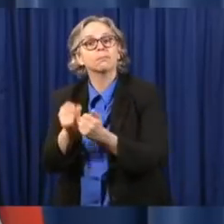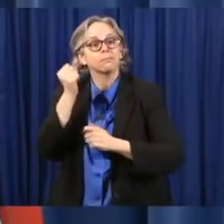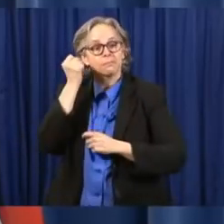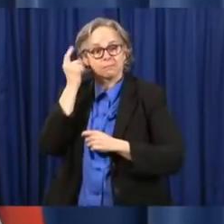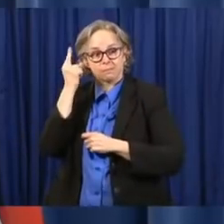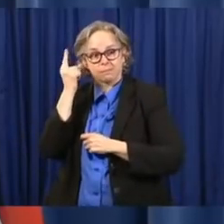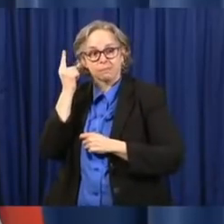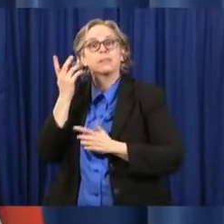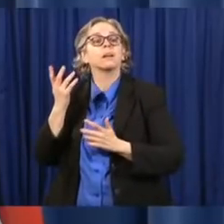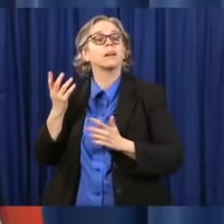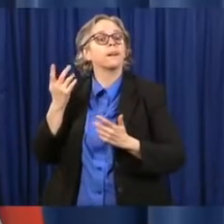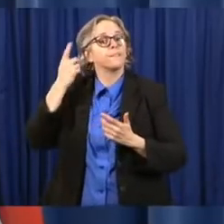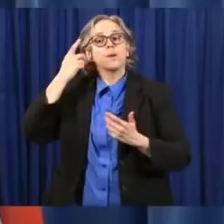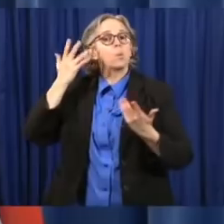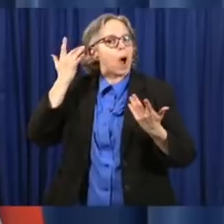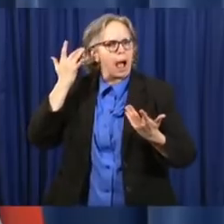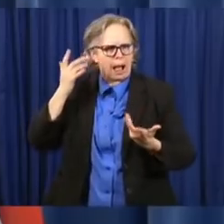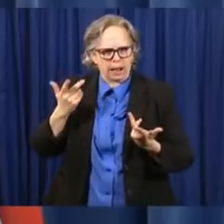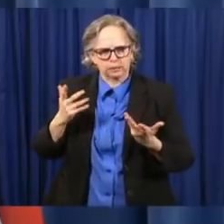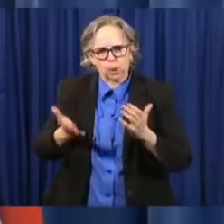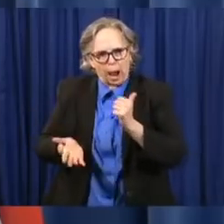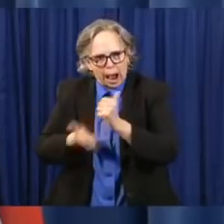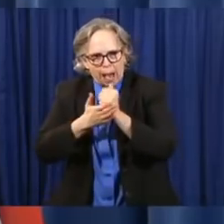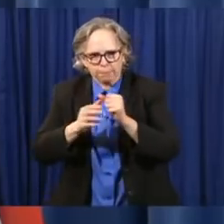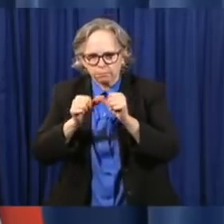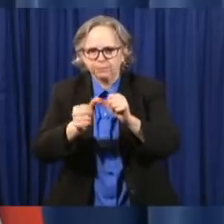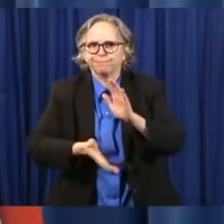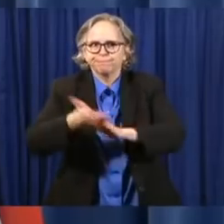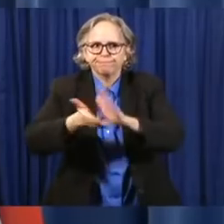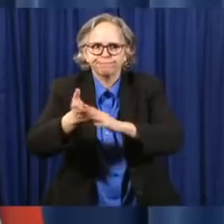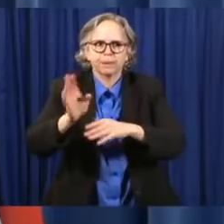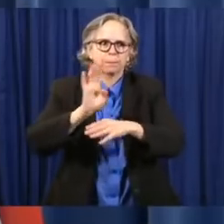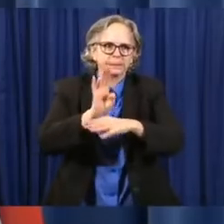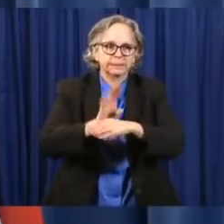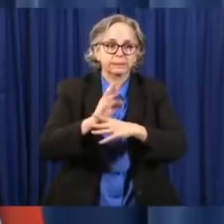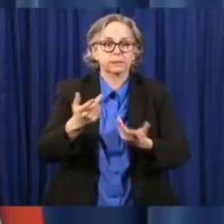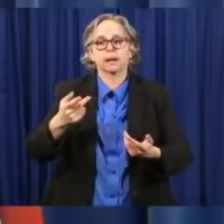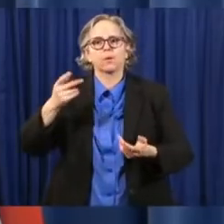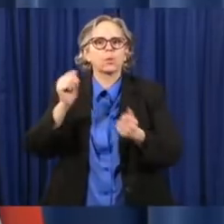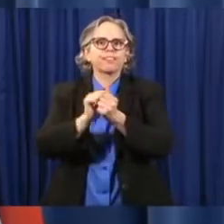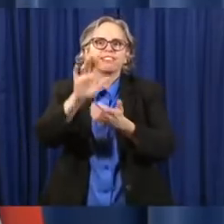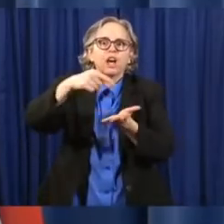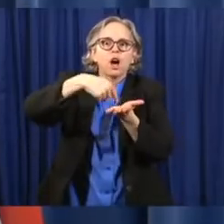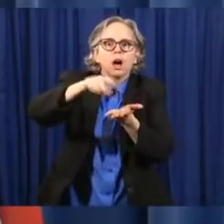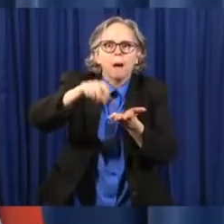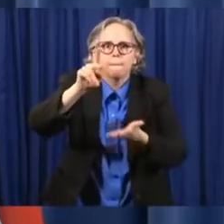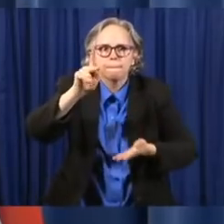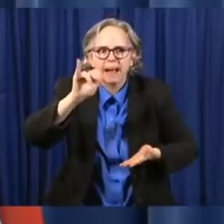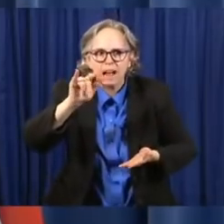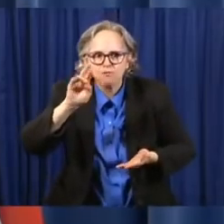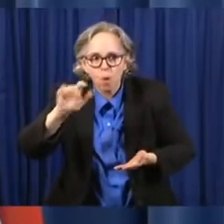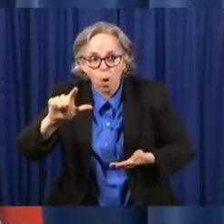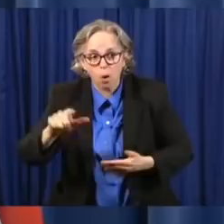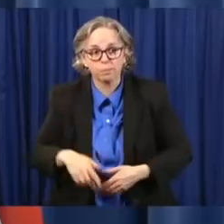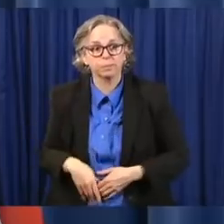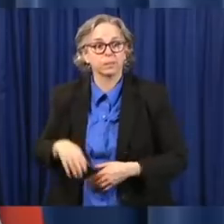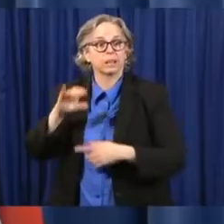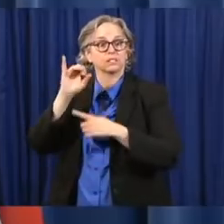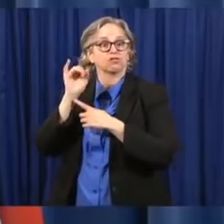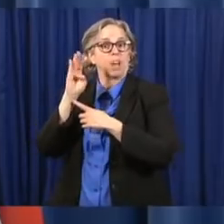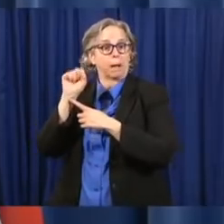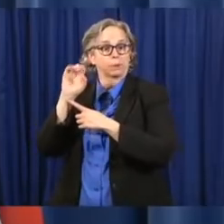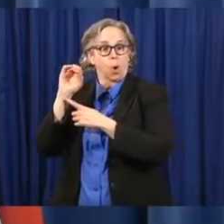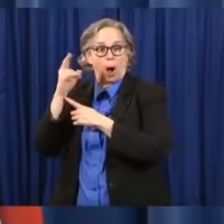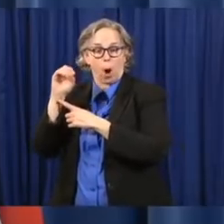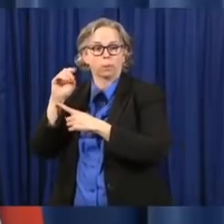payroll during the COVID-19 pandemic. Jobs Ohio has committed up to $50 million to assist People's Bank and First